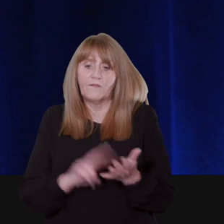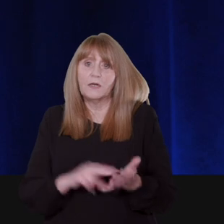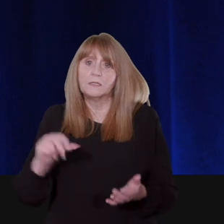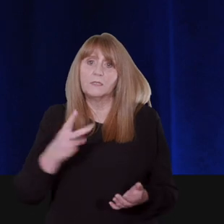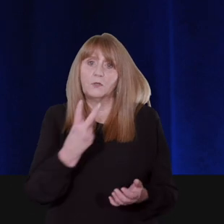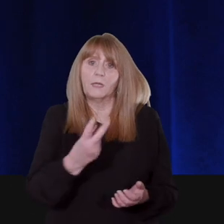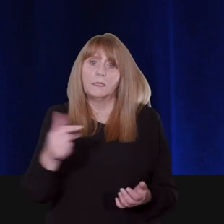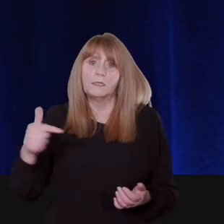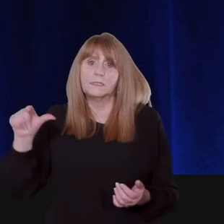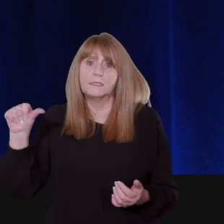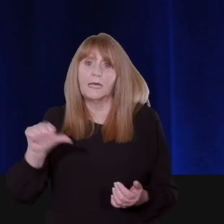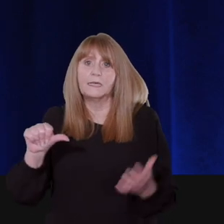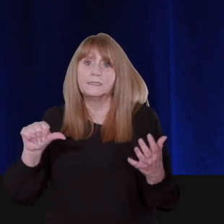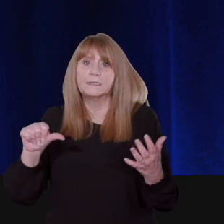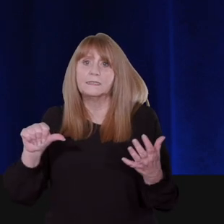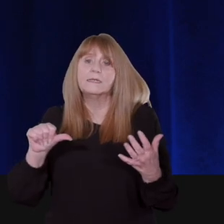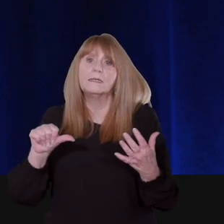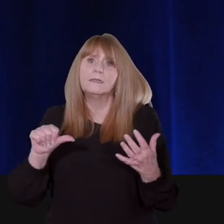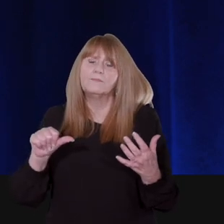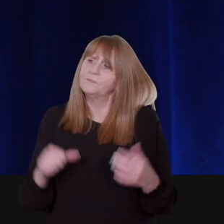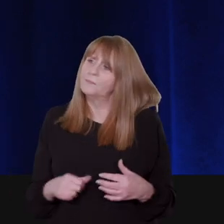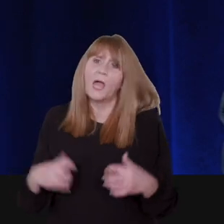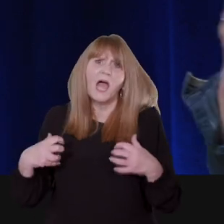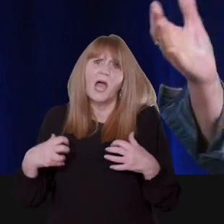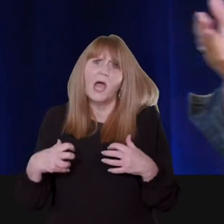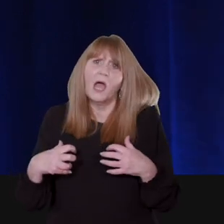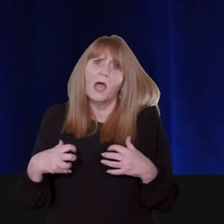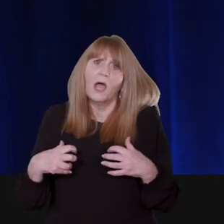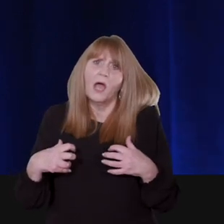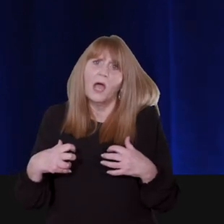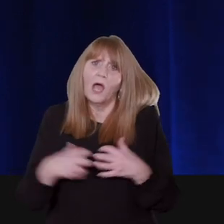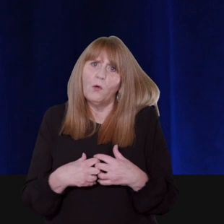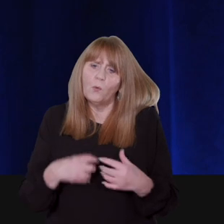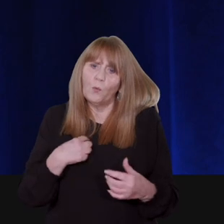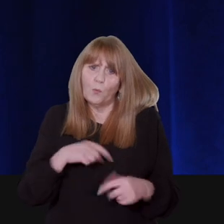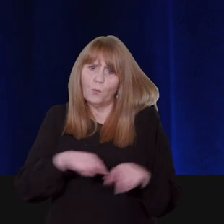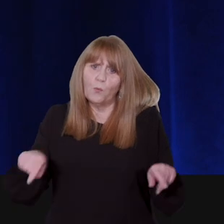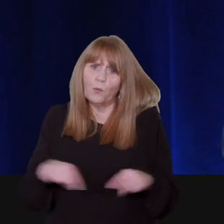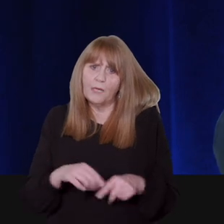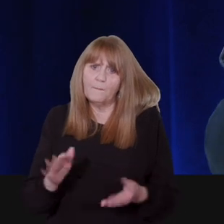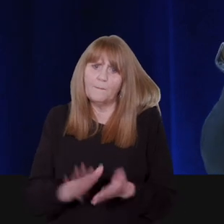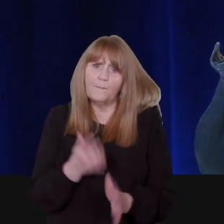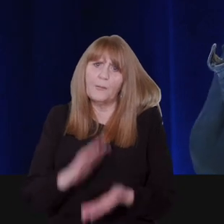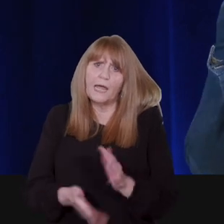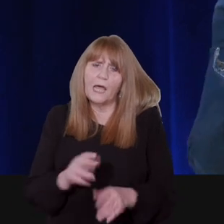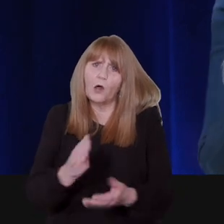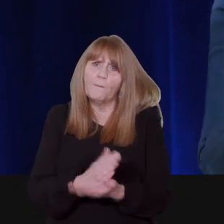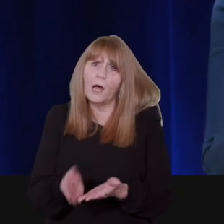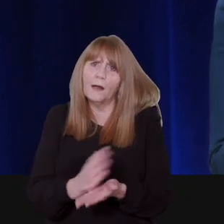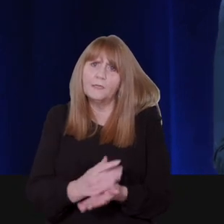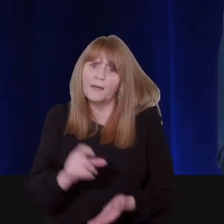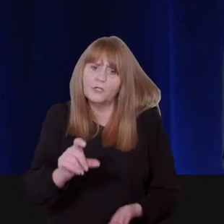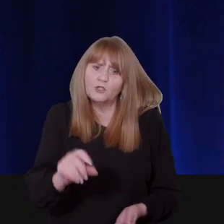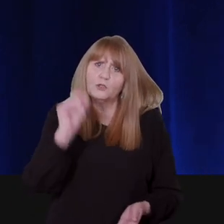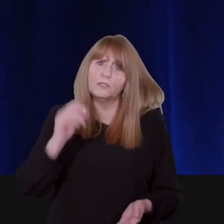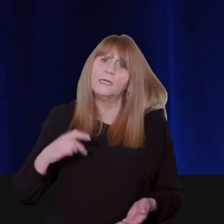26. How we play our part is immediately by choosing life. Secondly, by realizing that Jesus is